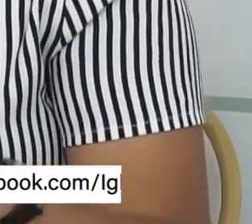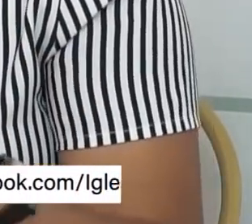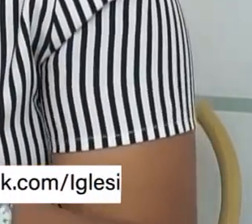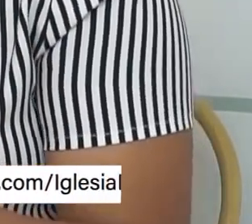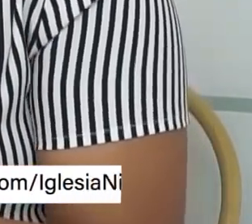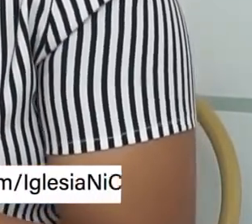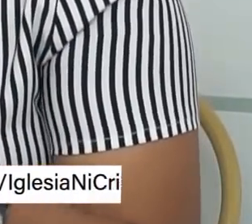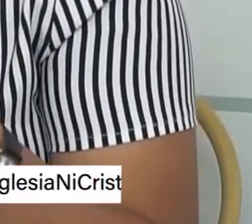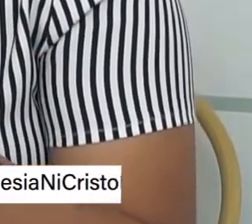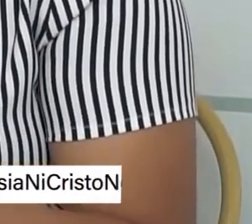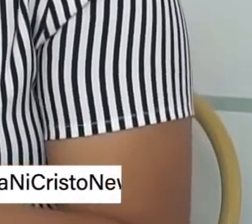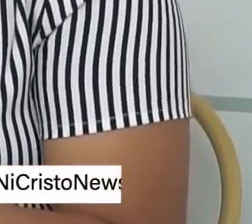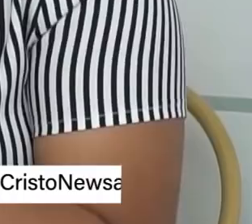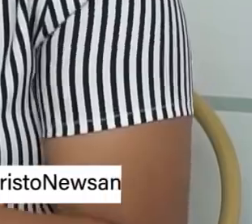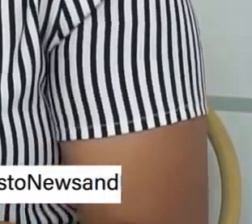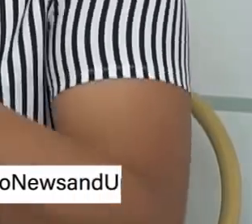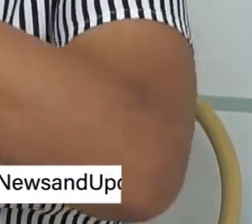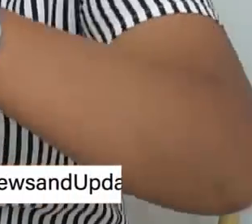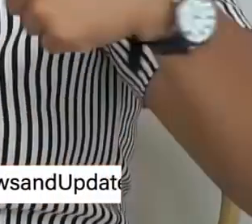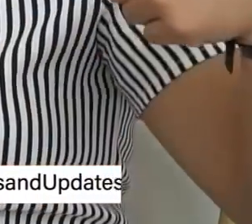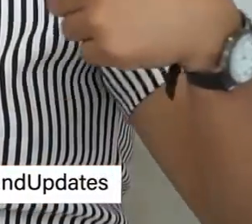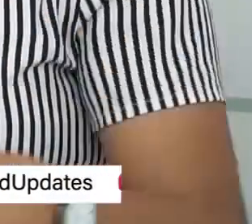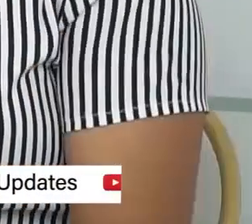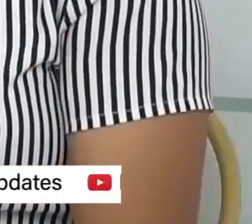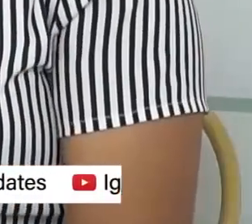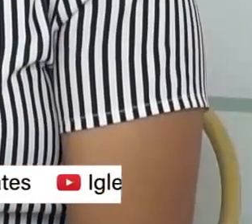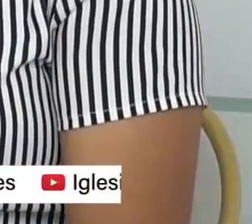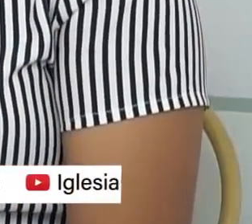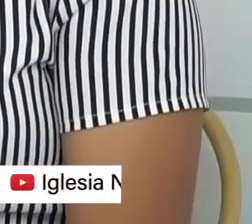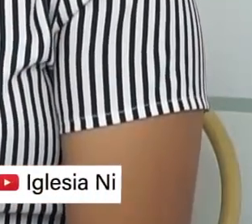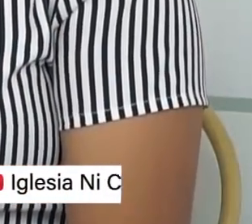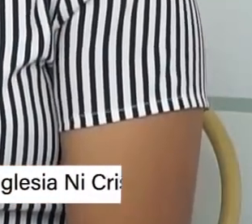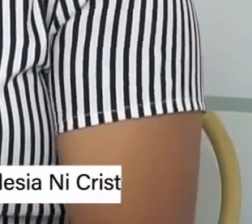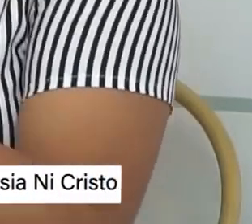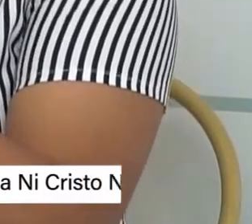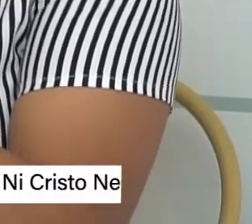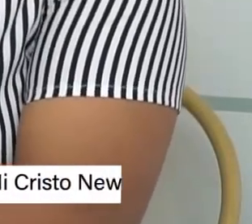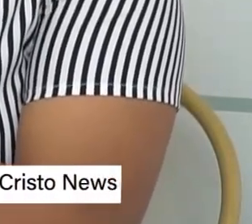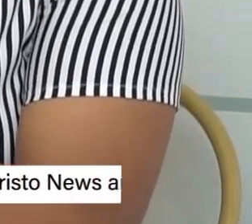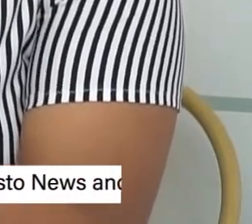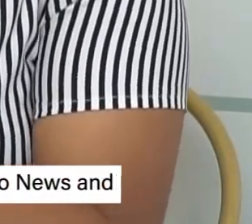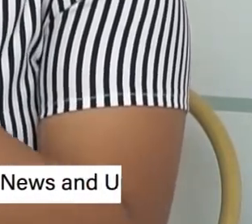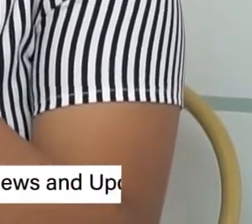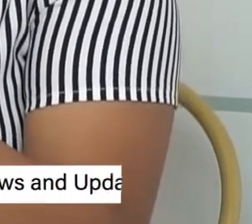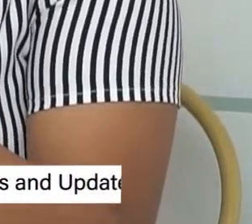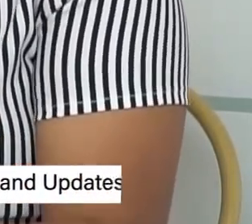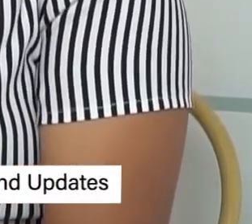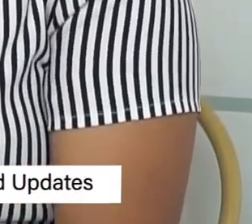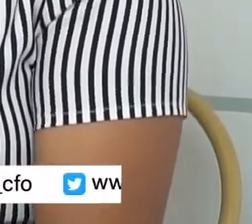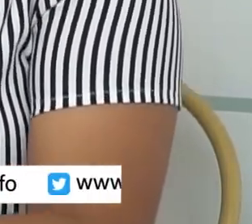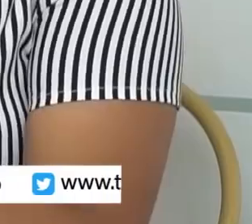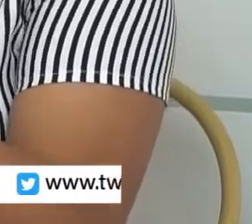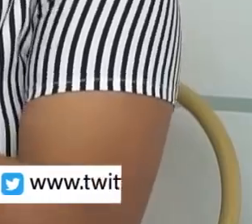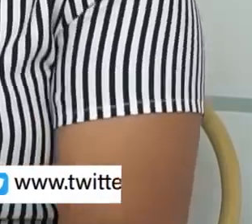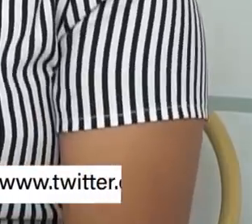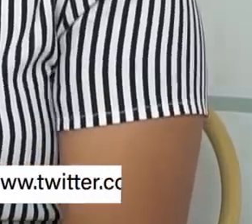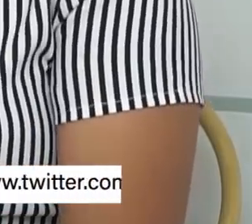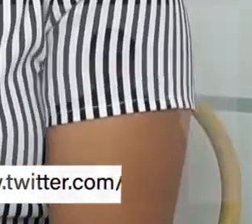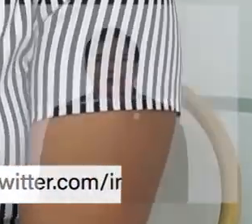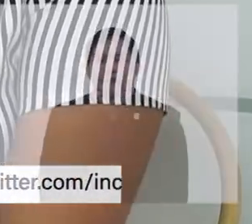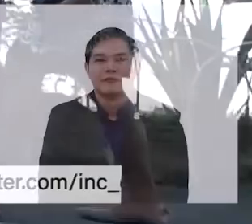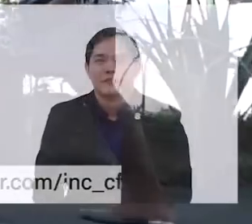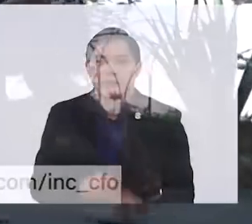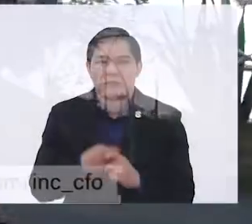get from sign language. We can know the truth about the true